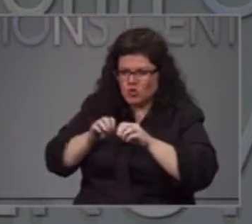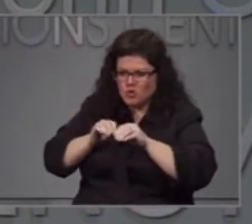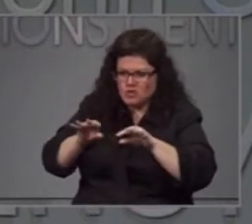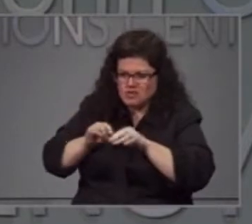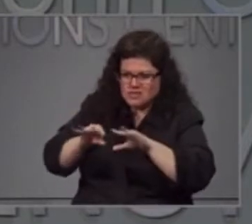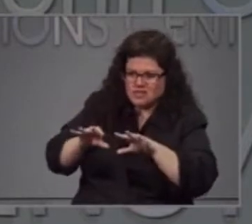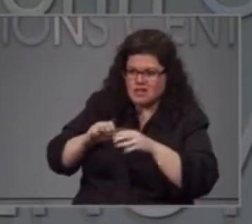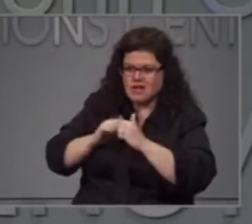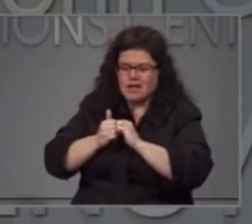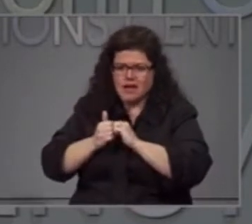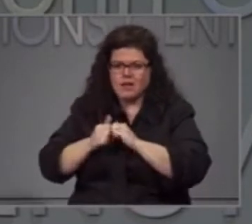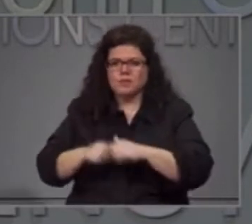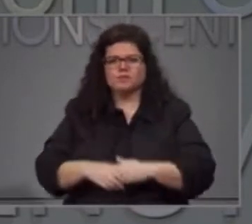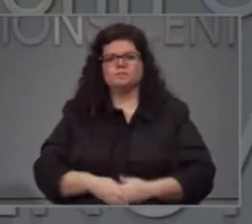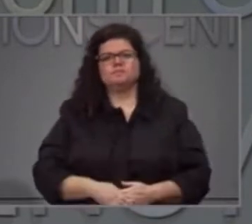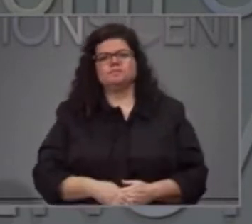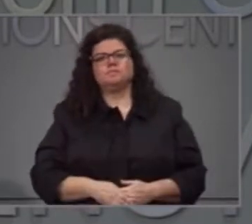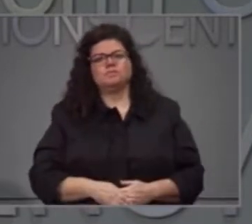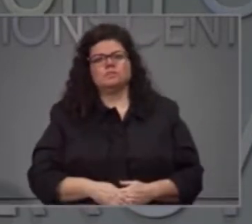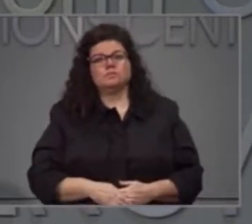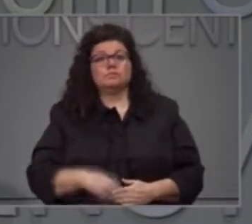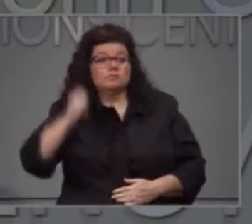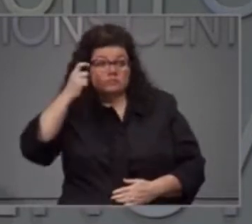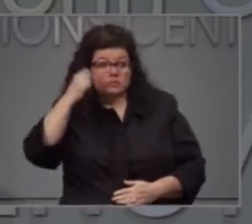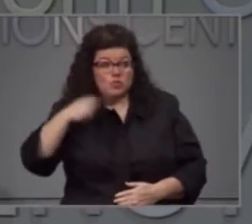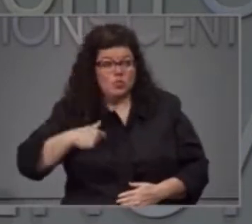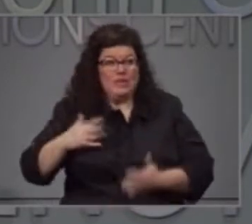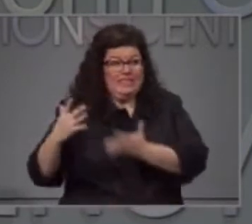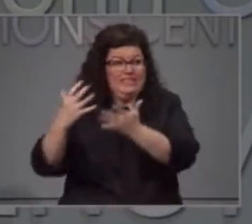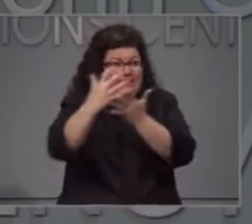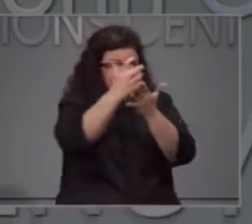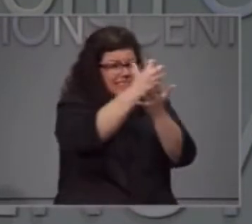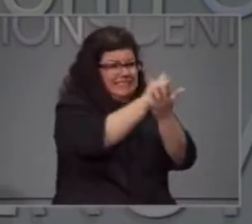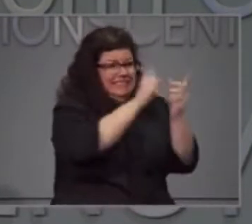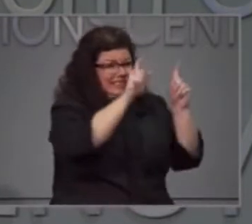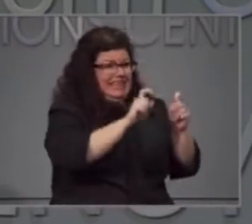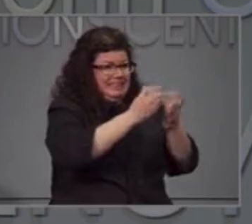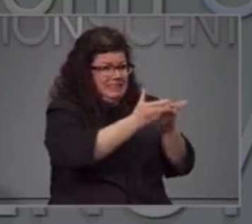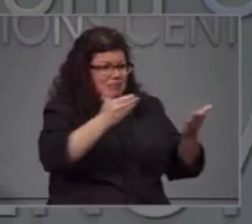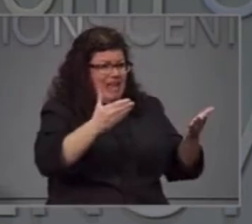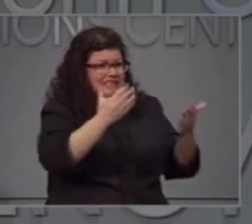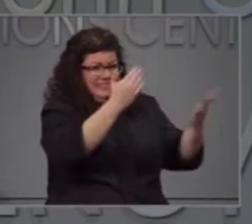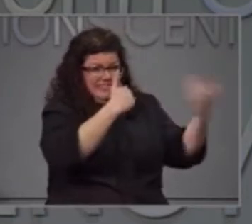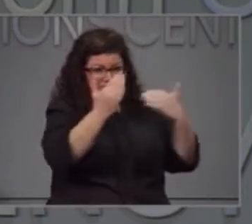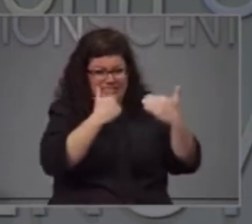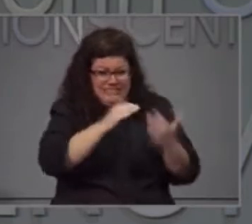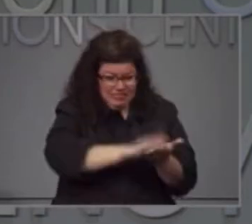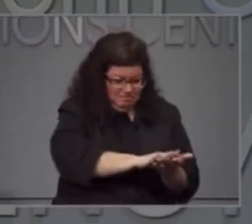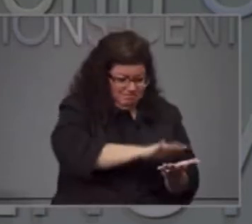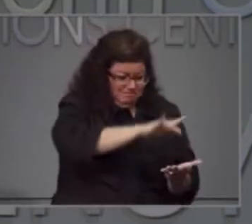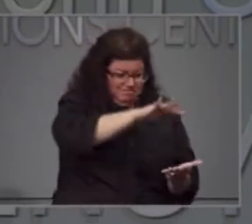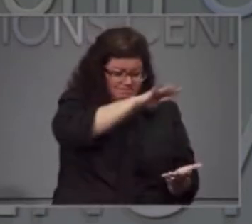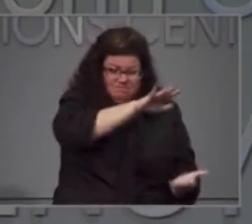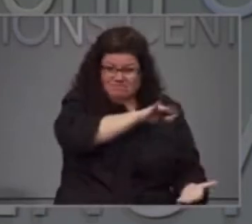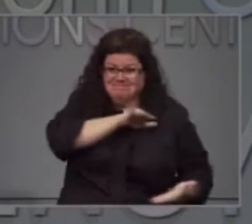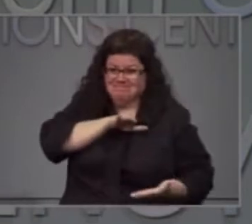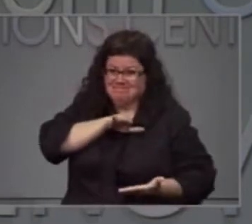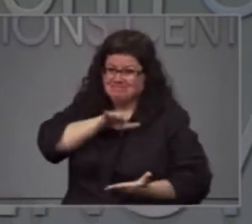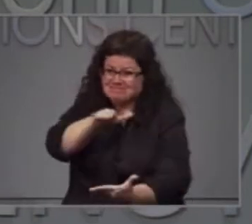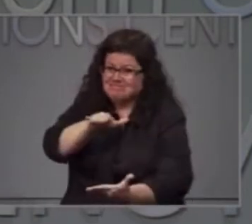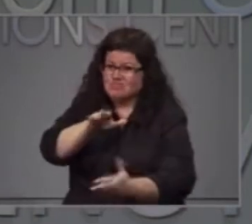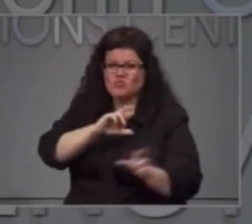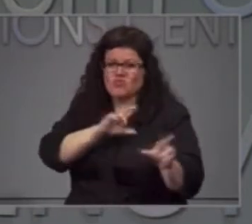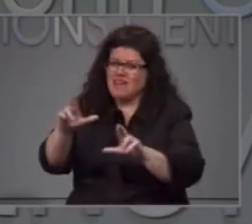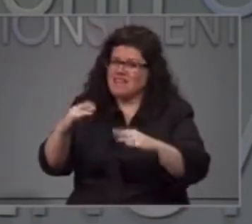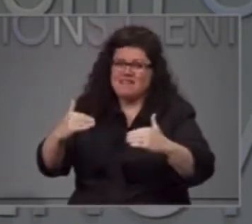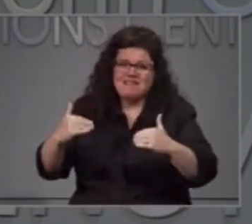Second, we've accumulated enough testing supplies to respond quickly and aggressively to assess patients